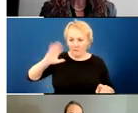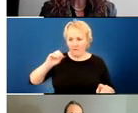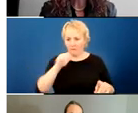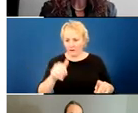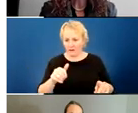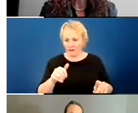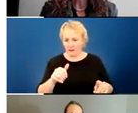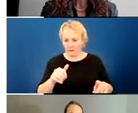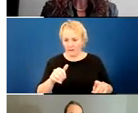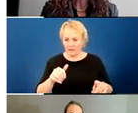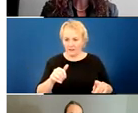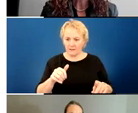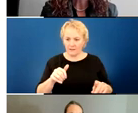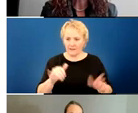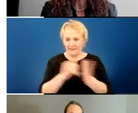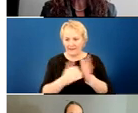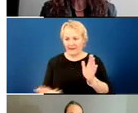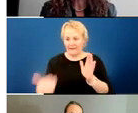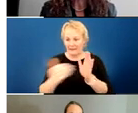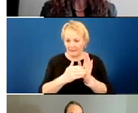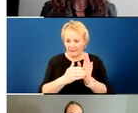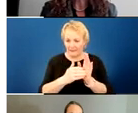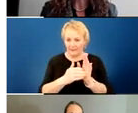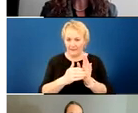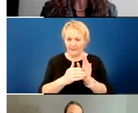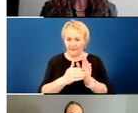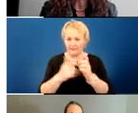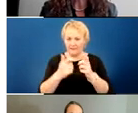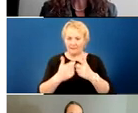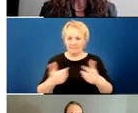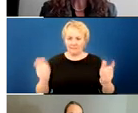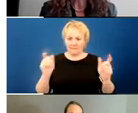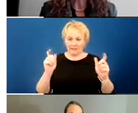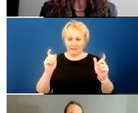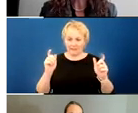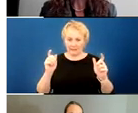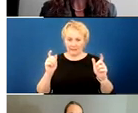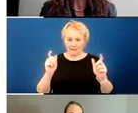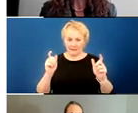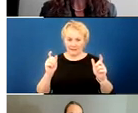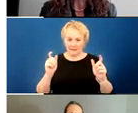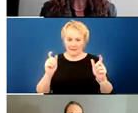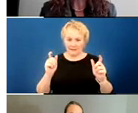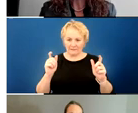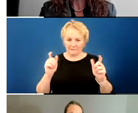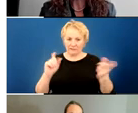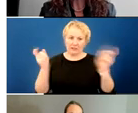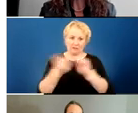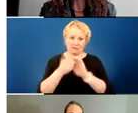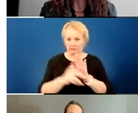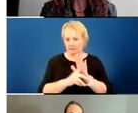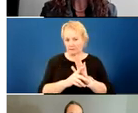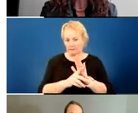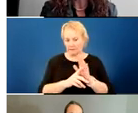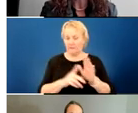512. You know, seven, two, again, six, a big on hold a second with the policy, and it